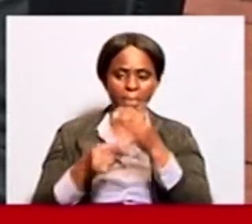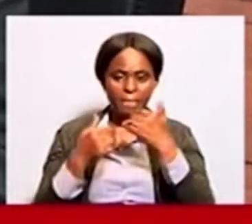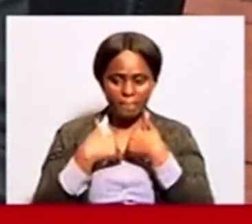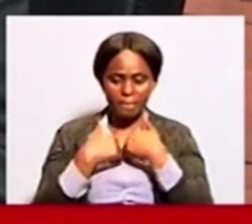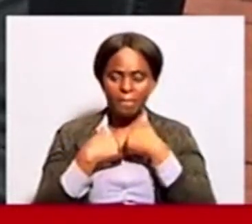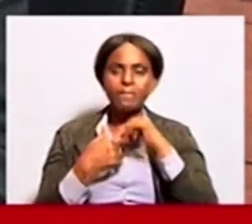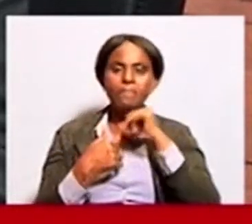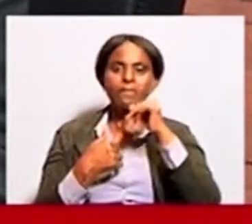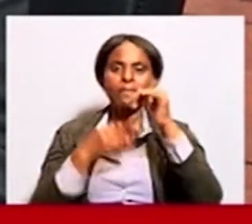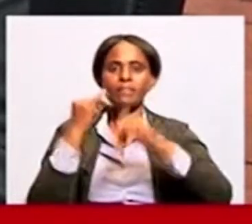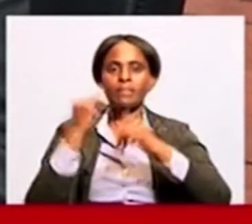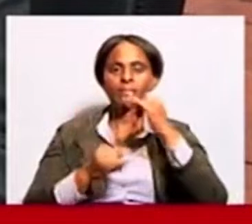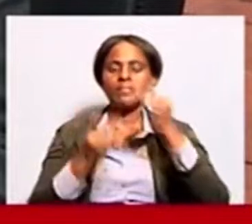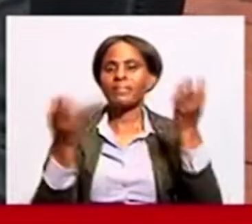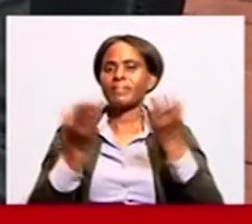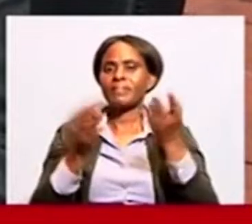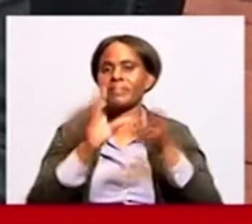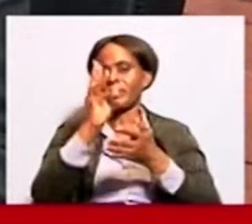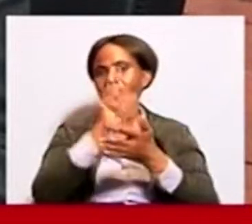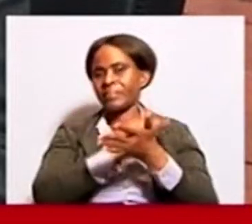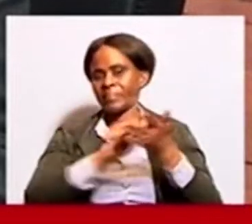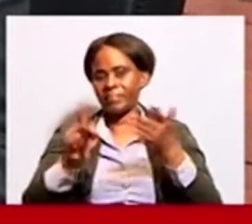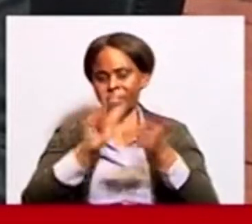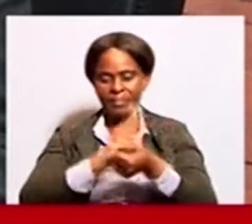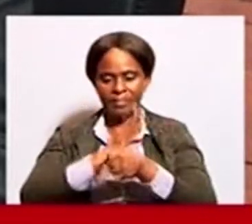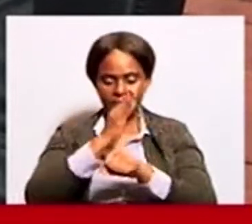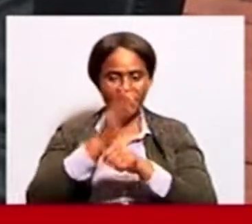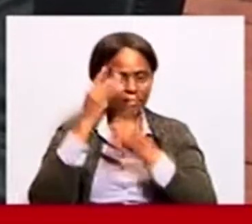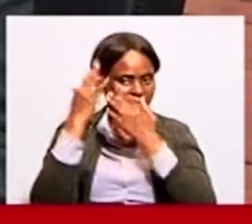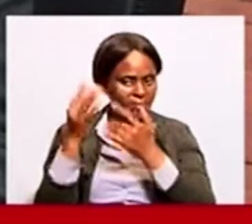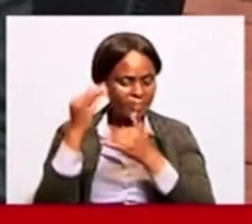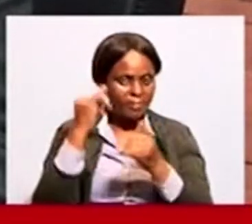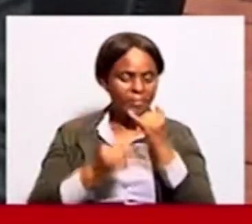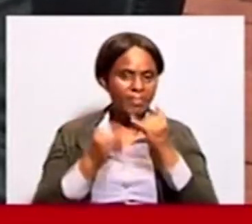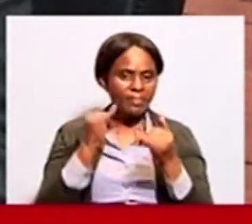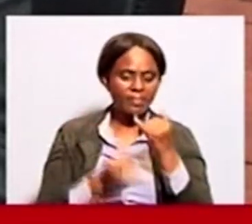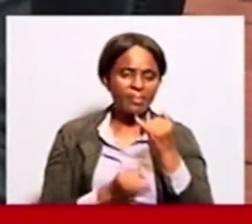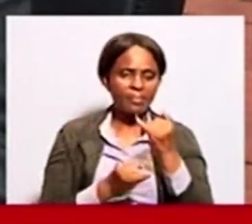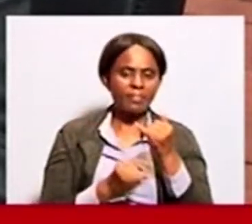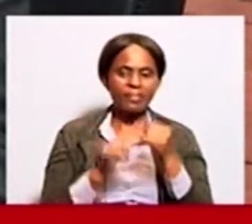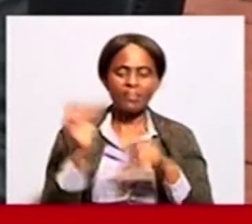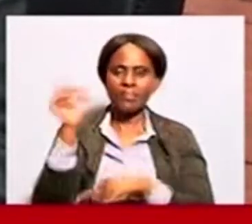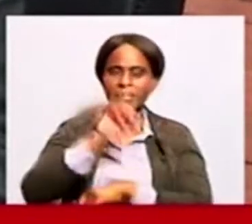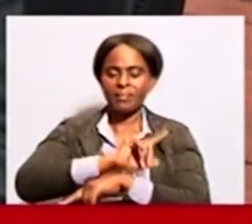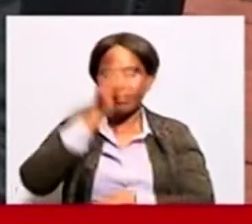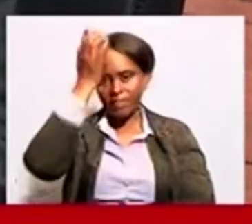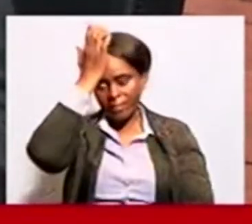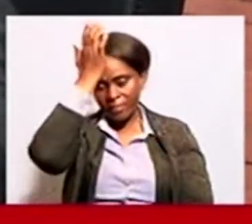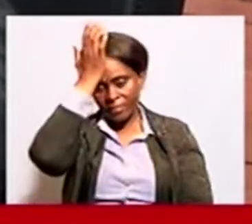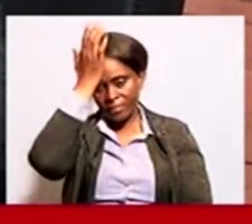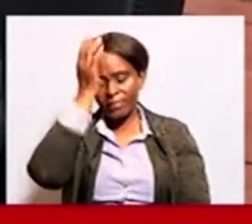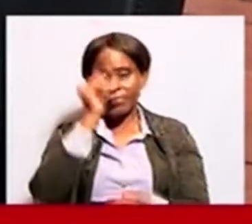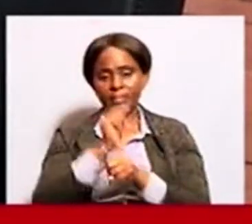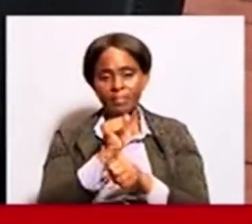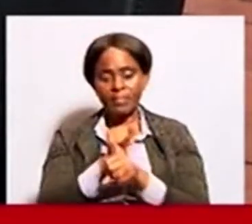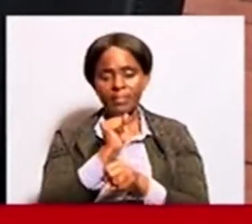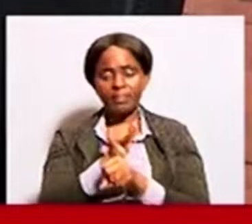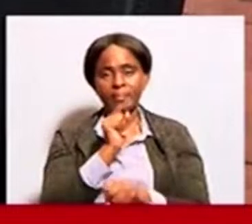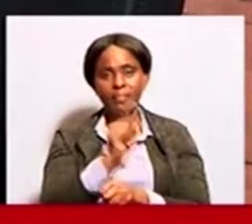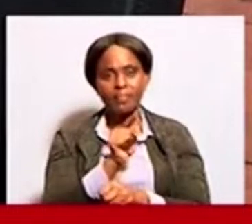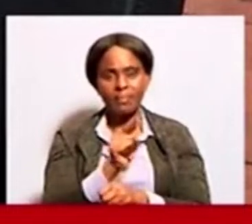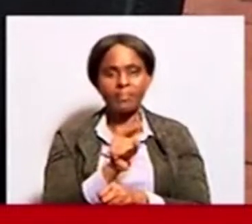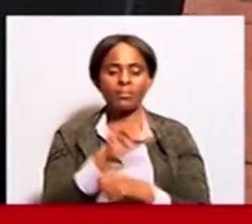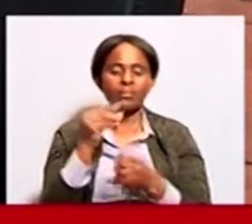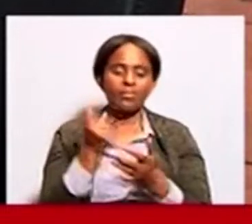not been completed 6 weeks after the expected completion date. Outstanding works were